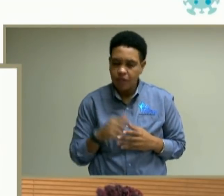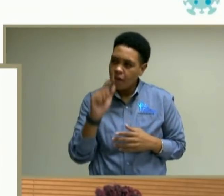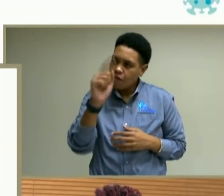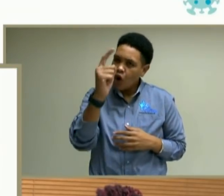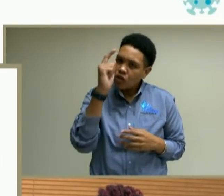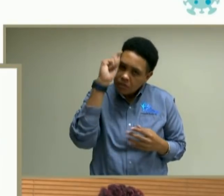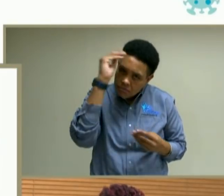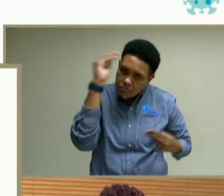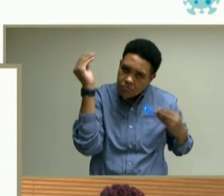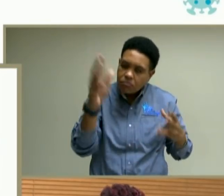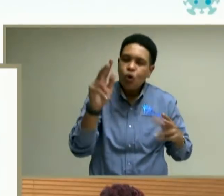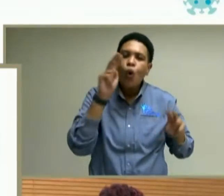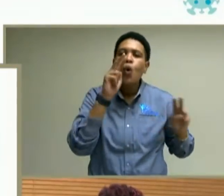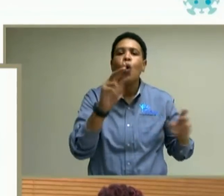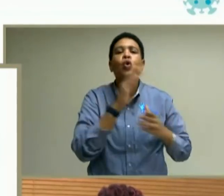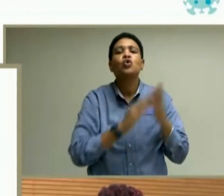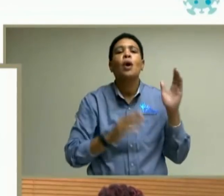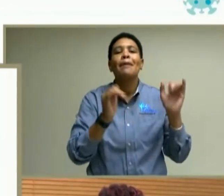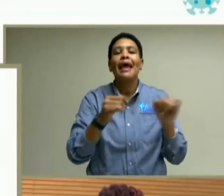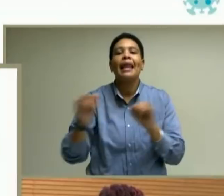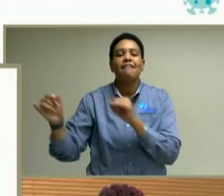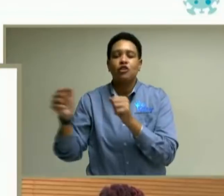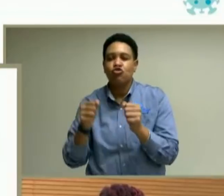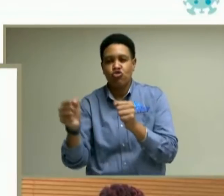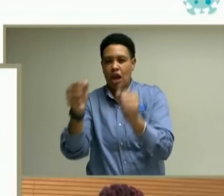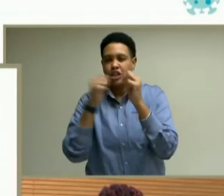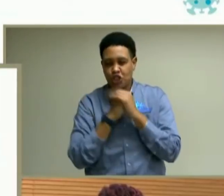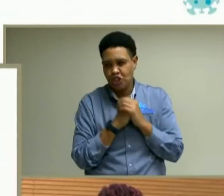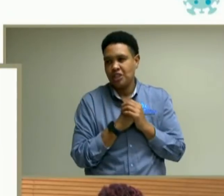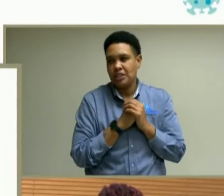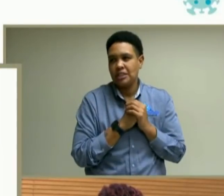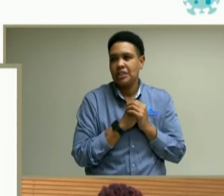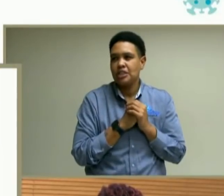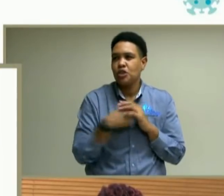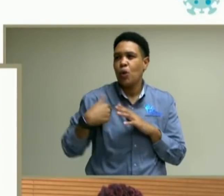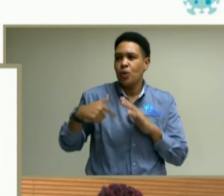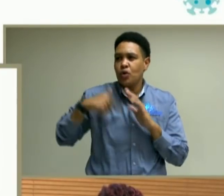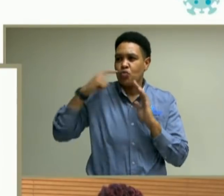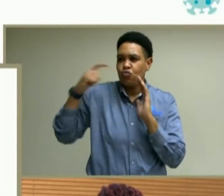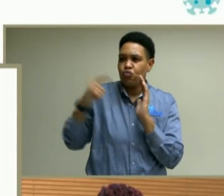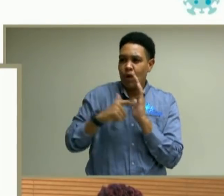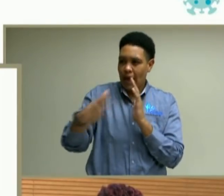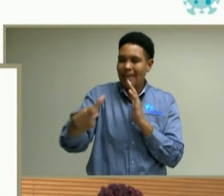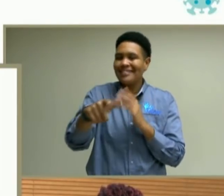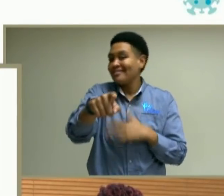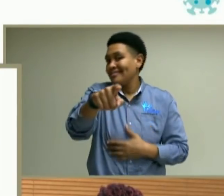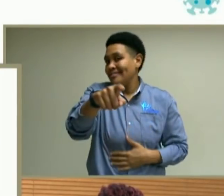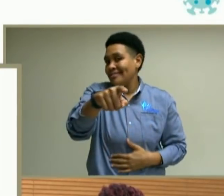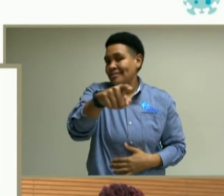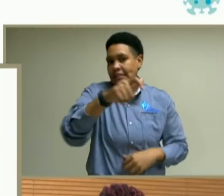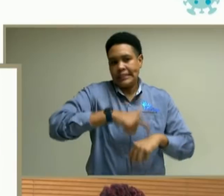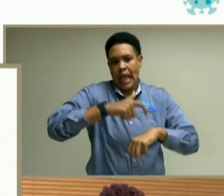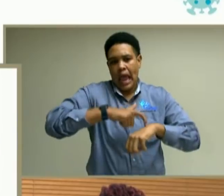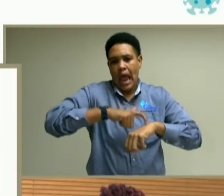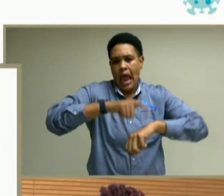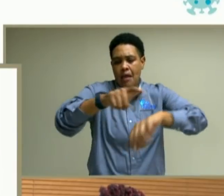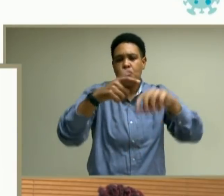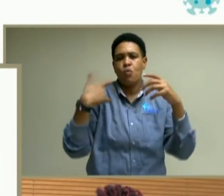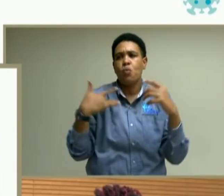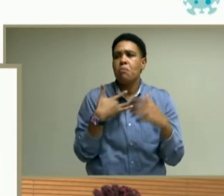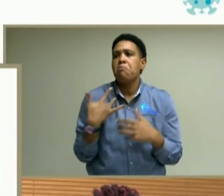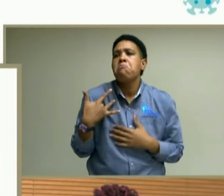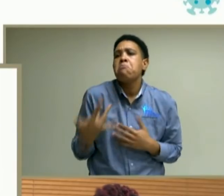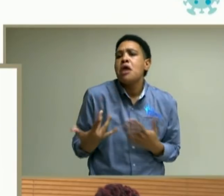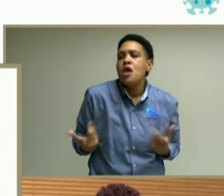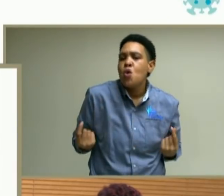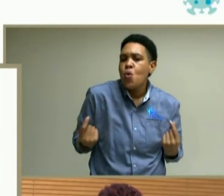First and foremost, let's look at some individual strategies. So we recognize that, this is a time when we're